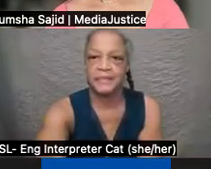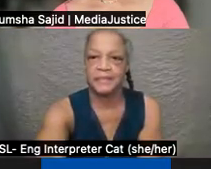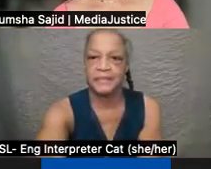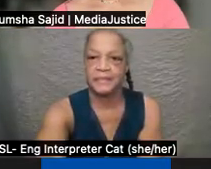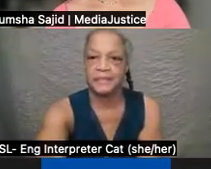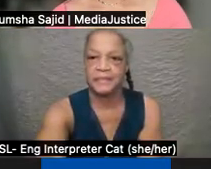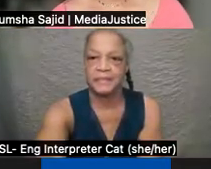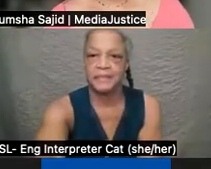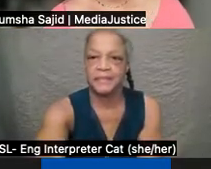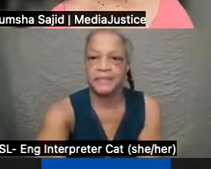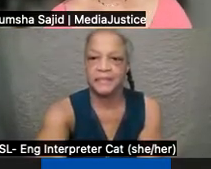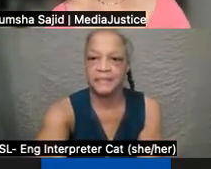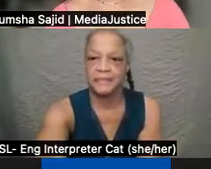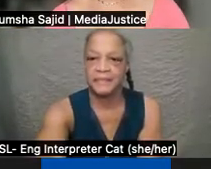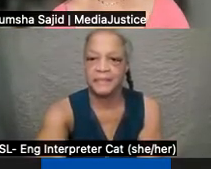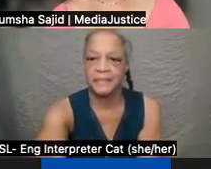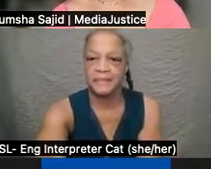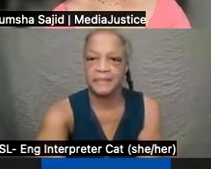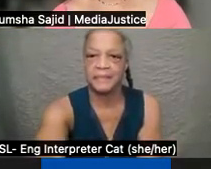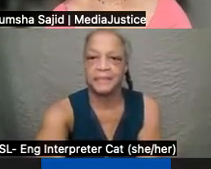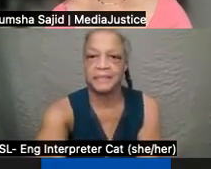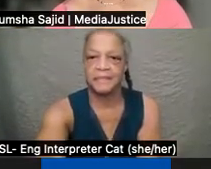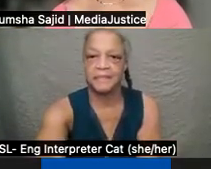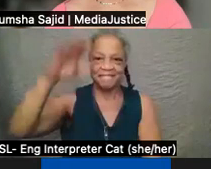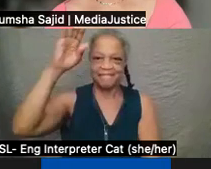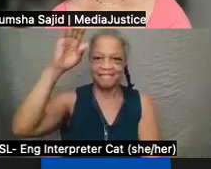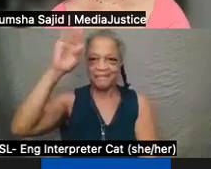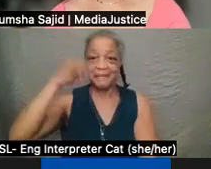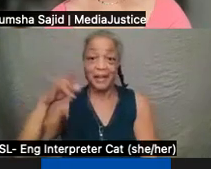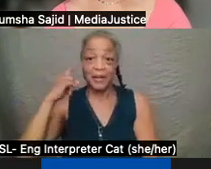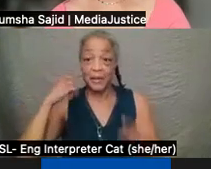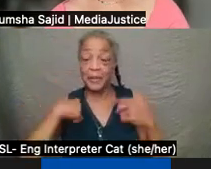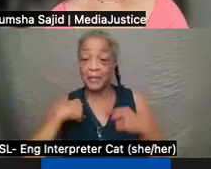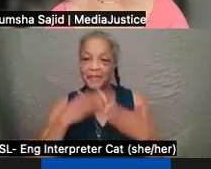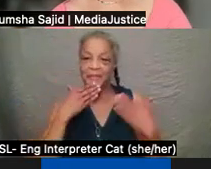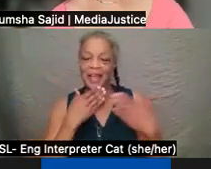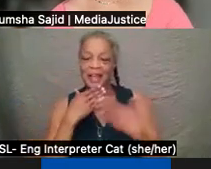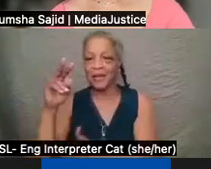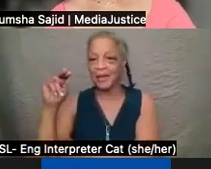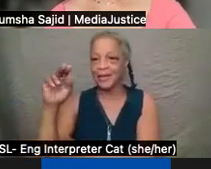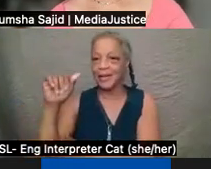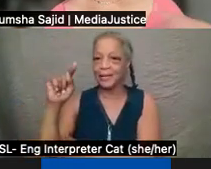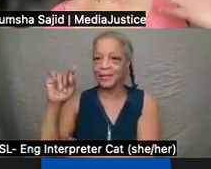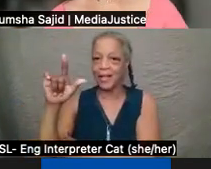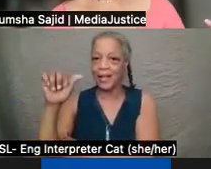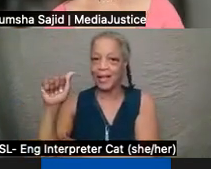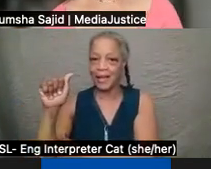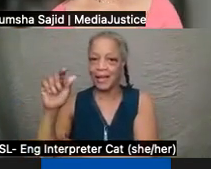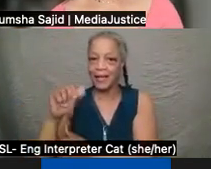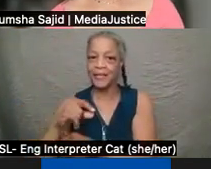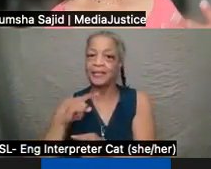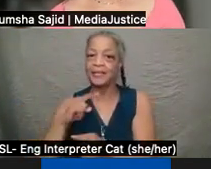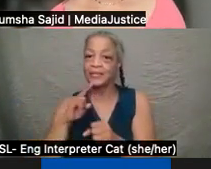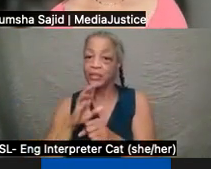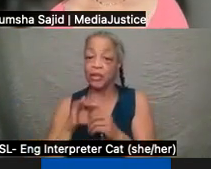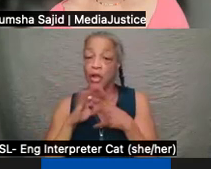Great. Thank you. Thank you, Natalia, in the chat. I'm going to wait also and make sure our interpreters are